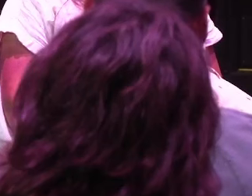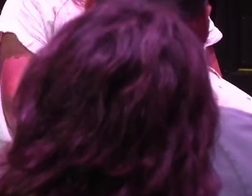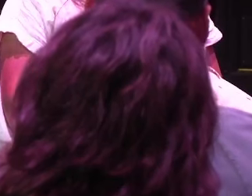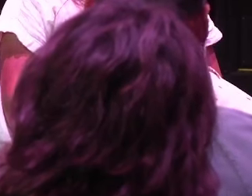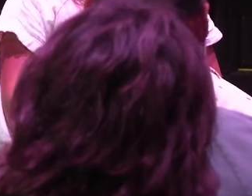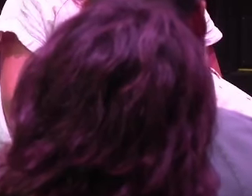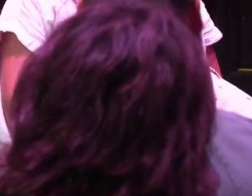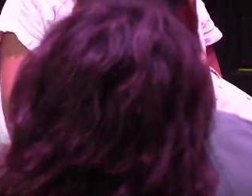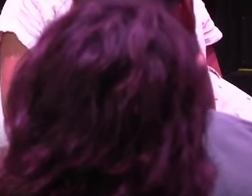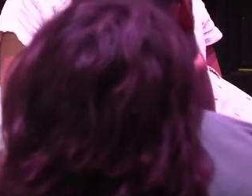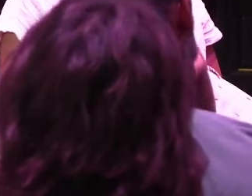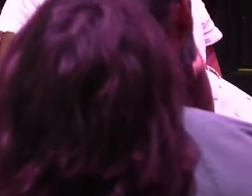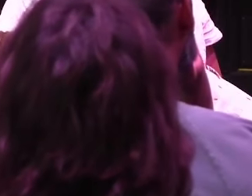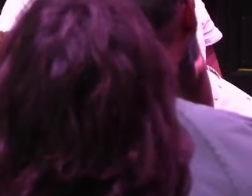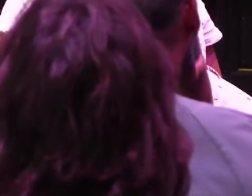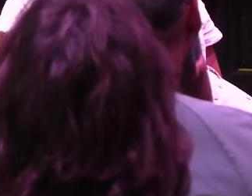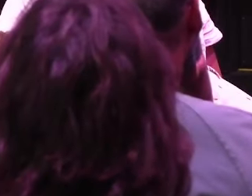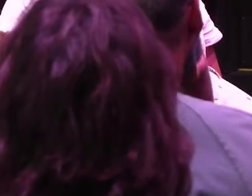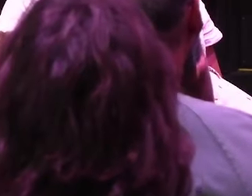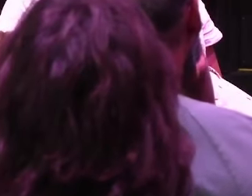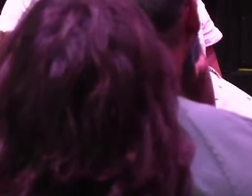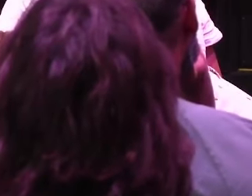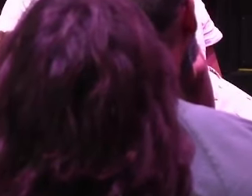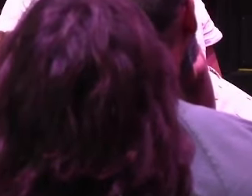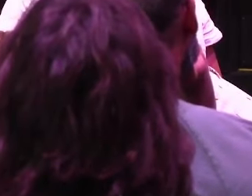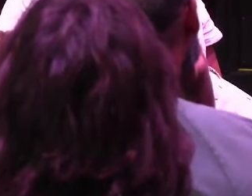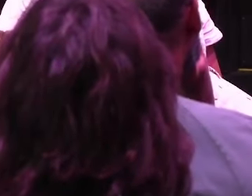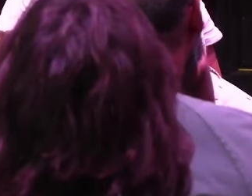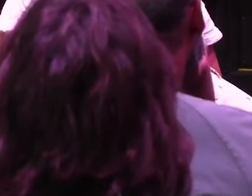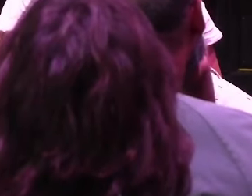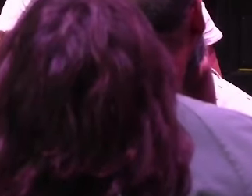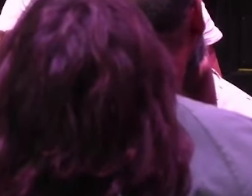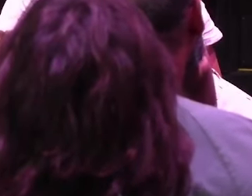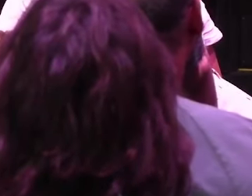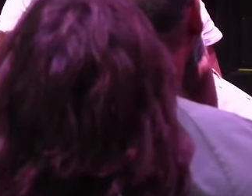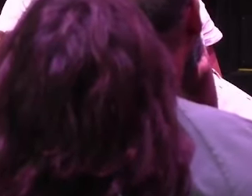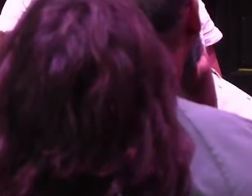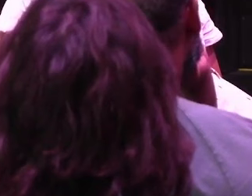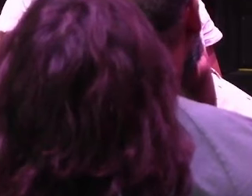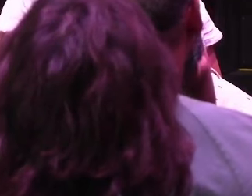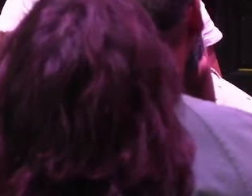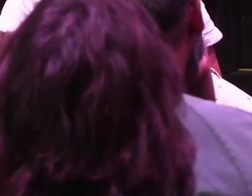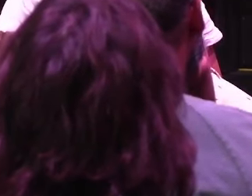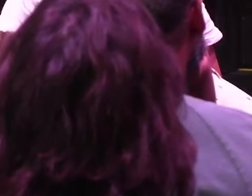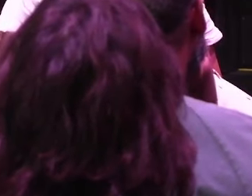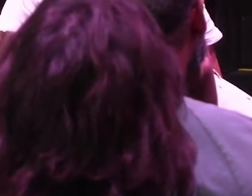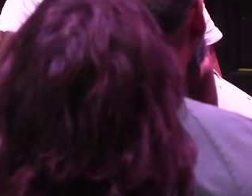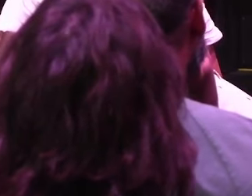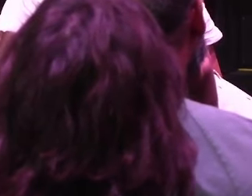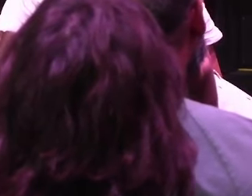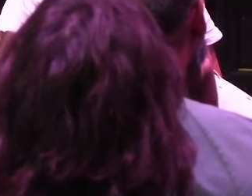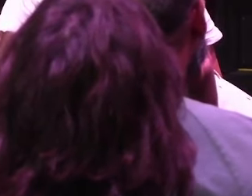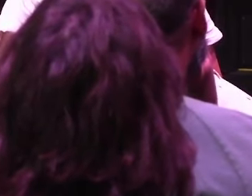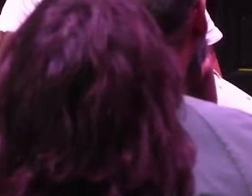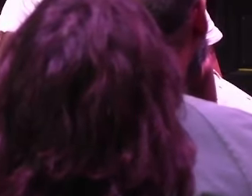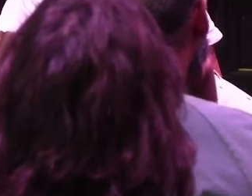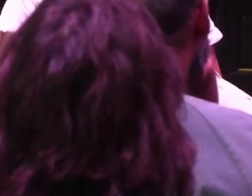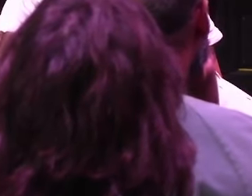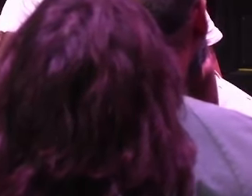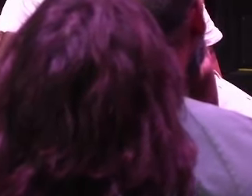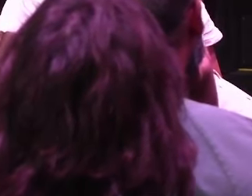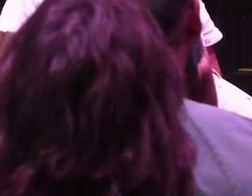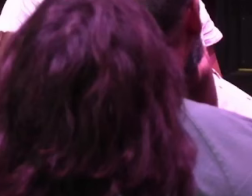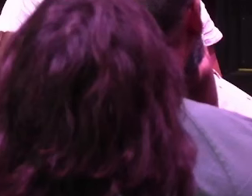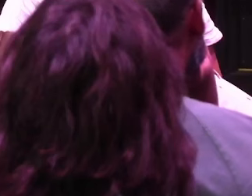are educators, we're not as good artists. I mean, I've been told like 5 times to take everything educational off of my resume because it makes me